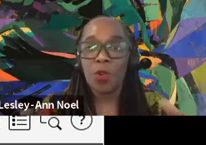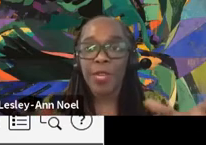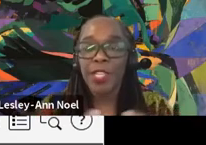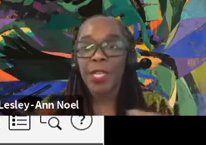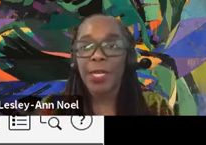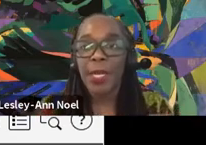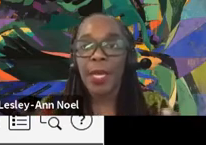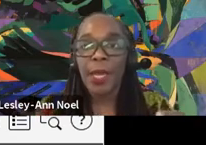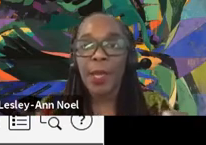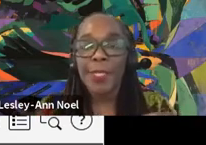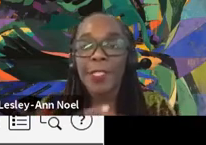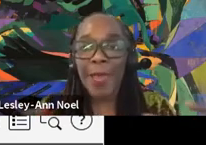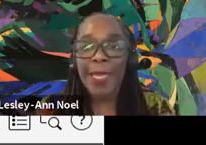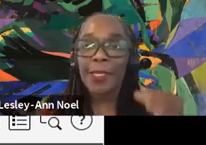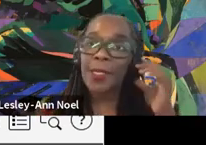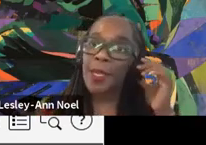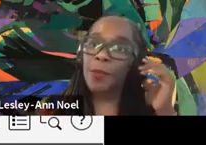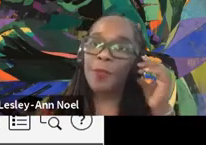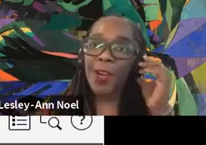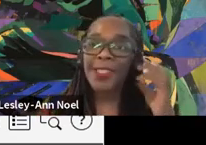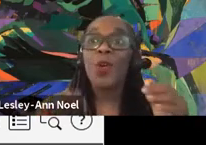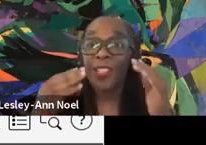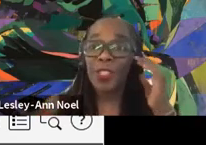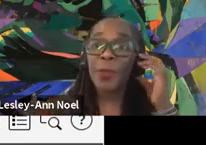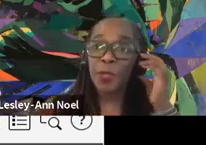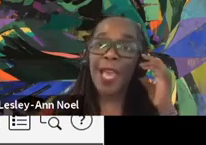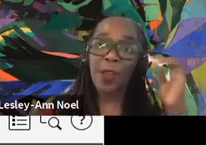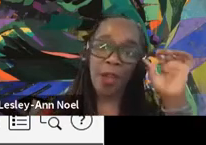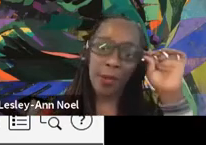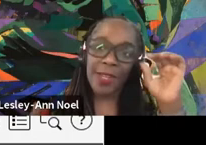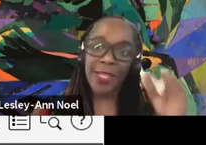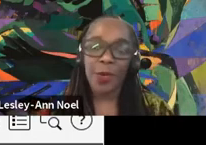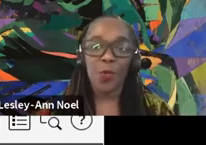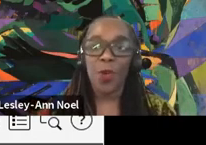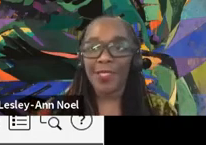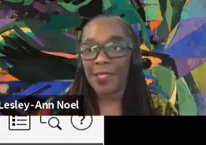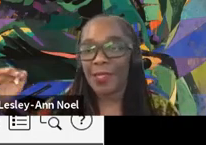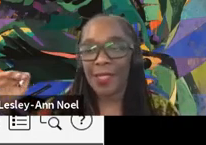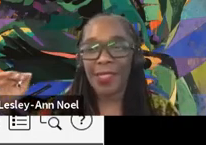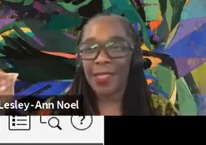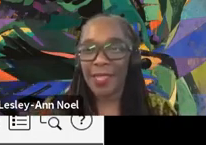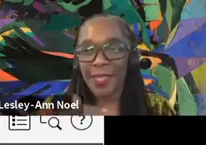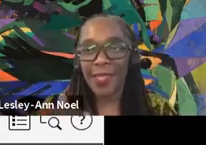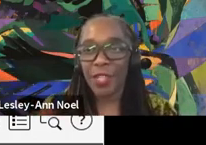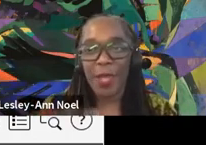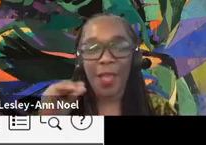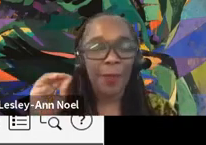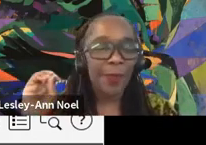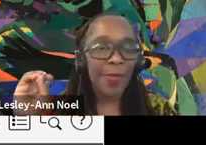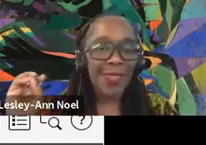to this co-creation space for us also to push back on, you know, what's considered the